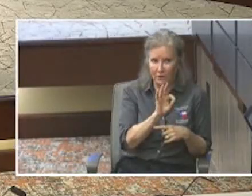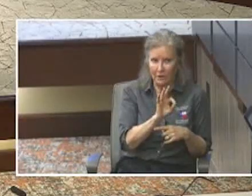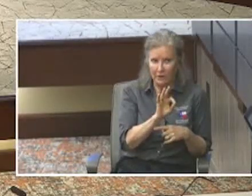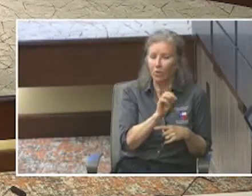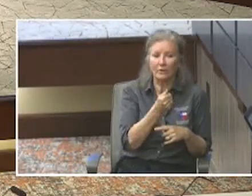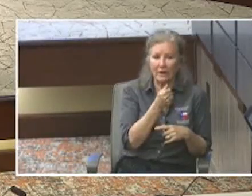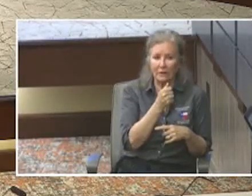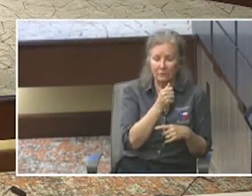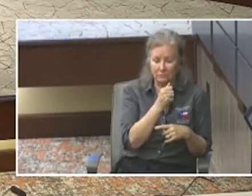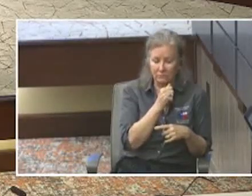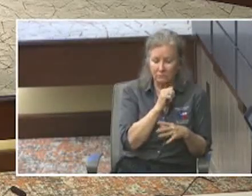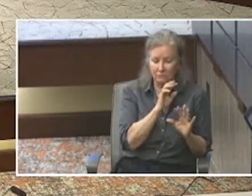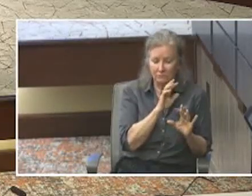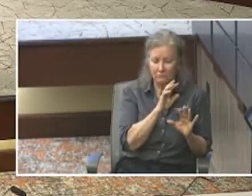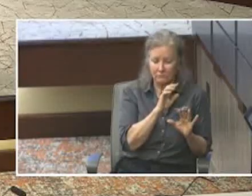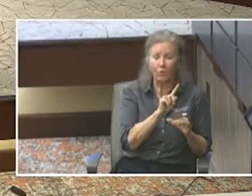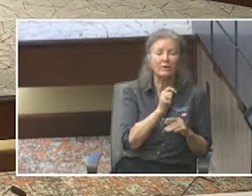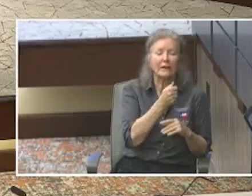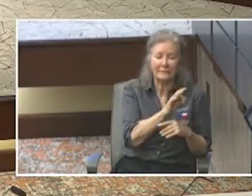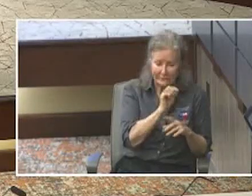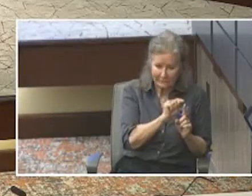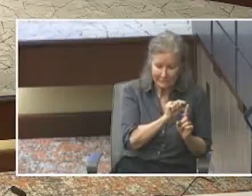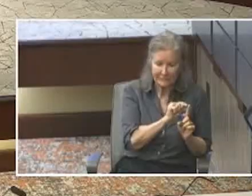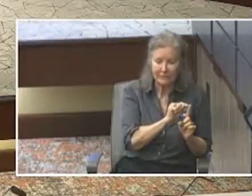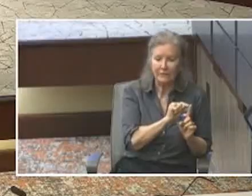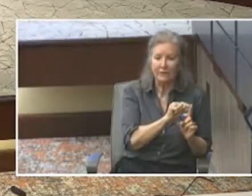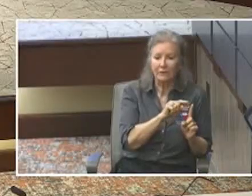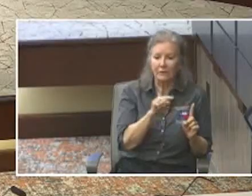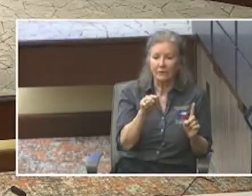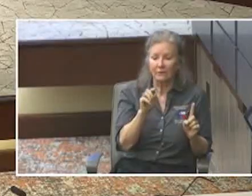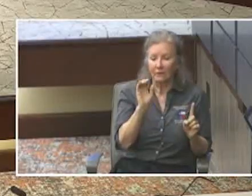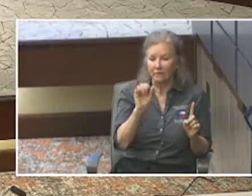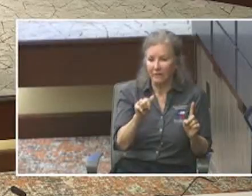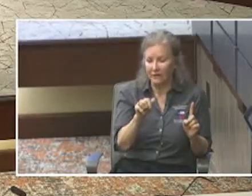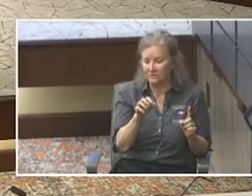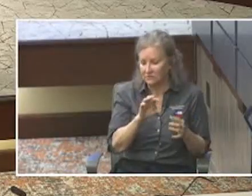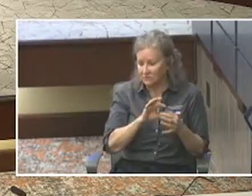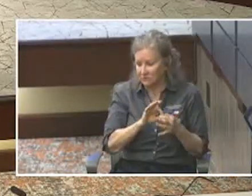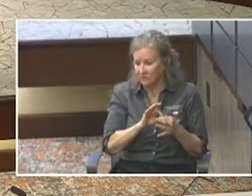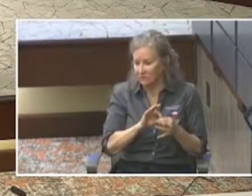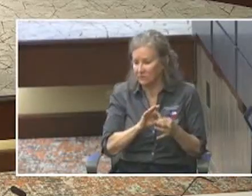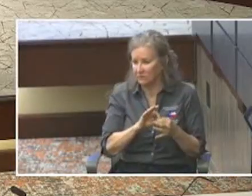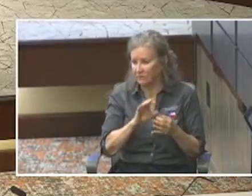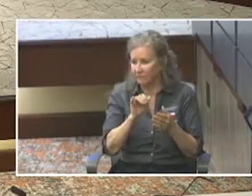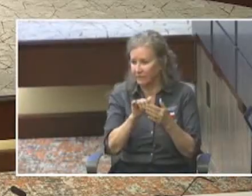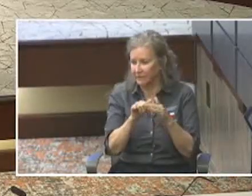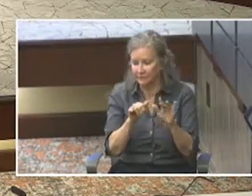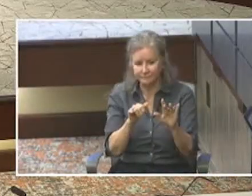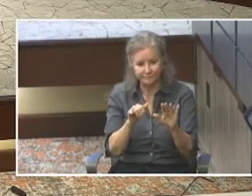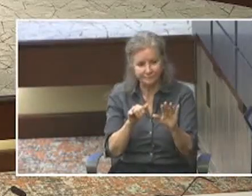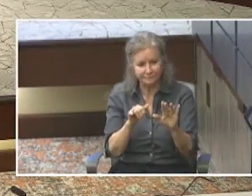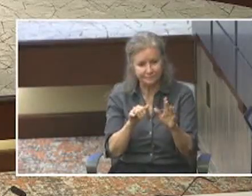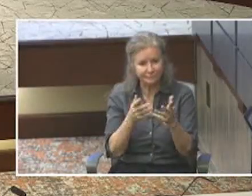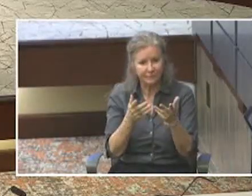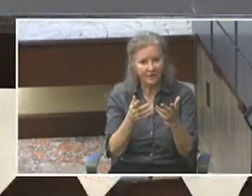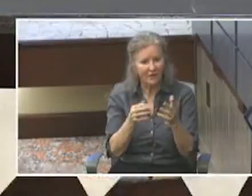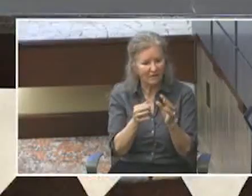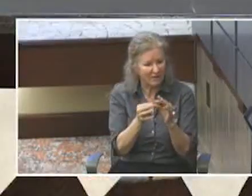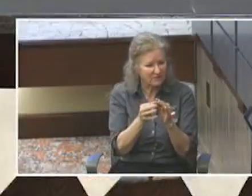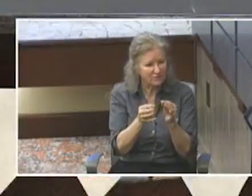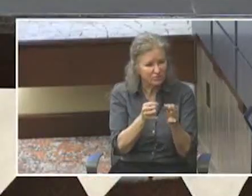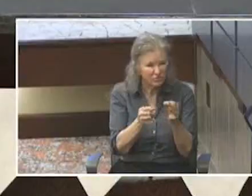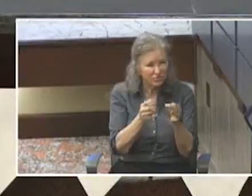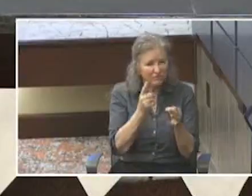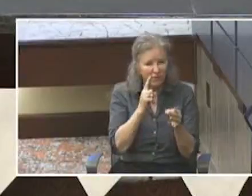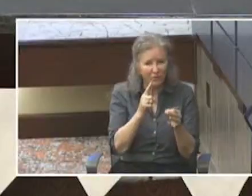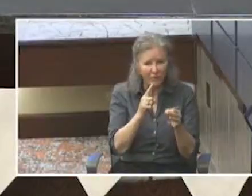2026-119. And that has to do with the Marathon restrictions on routing and stuff. And I